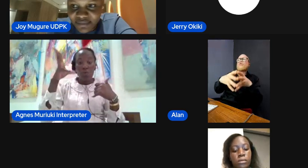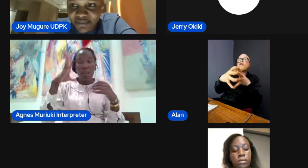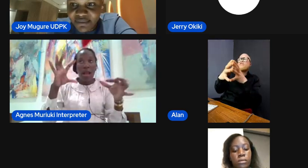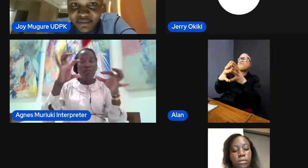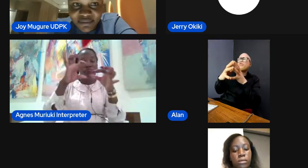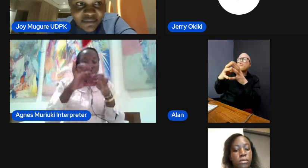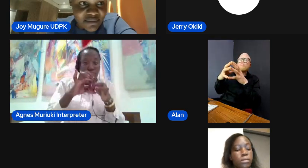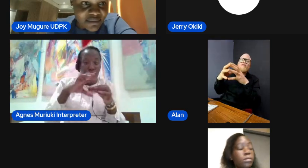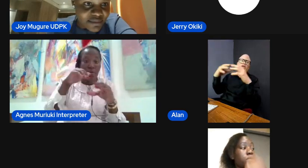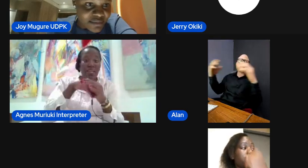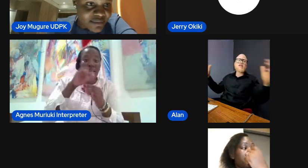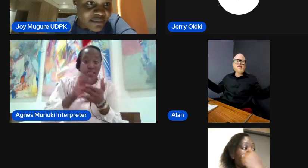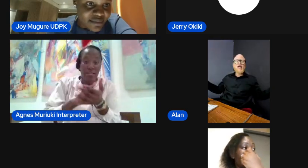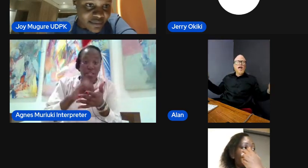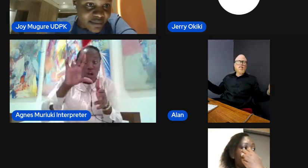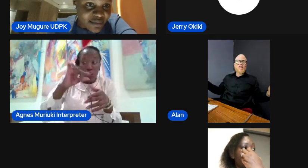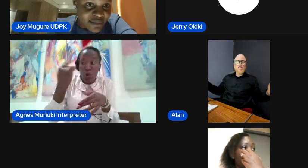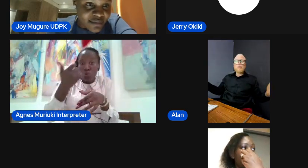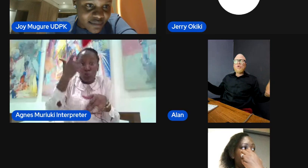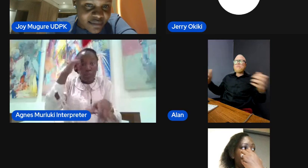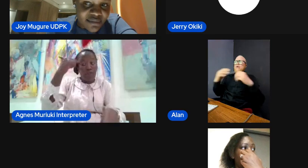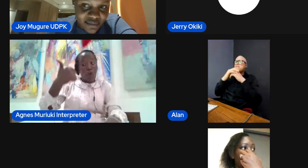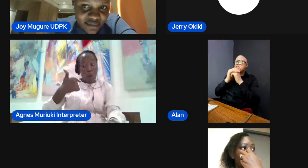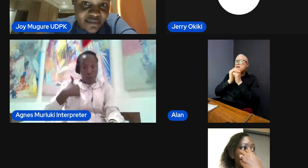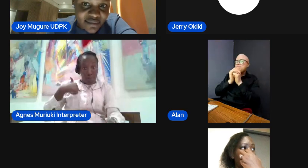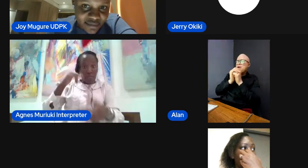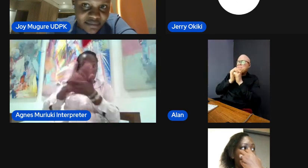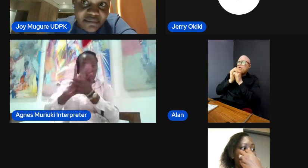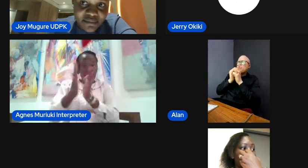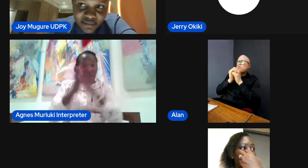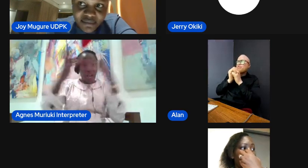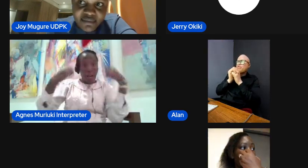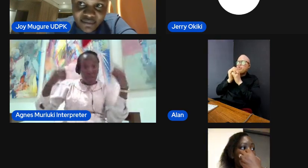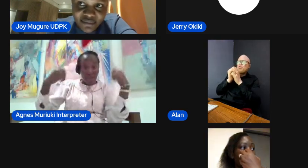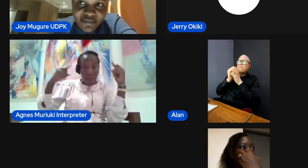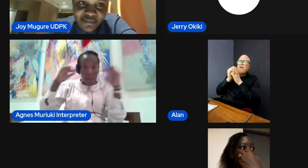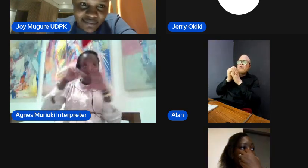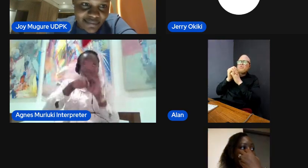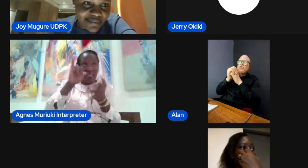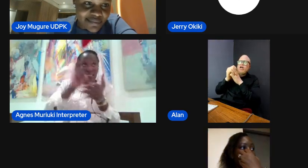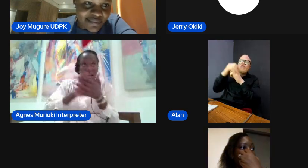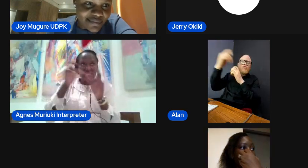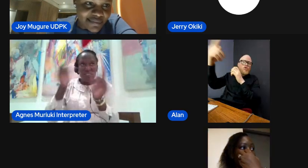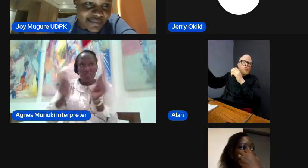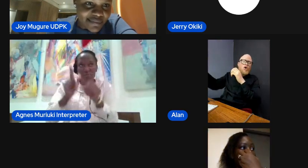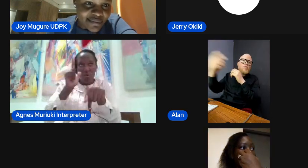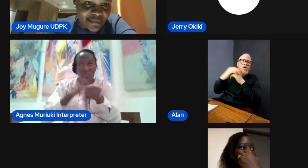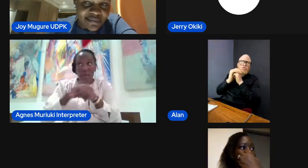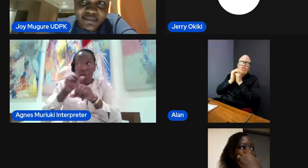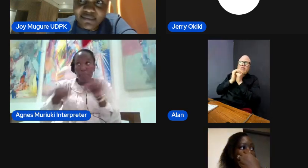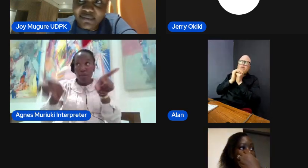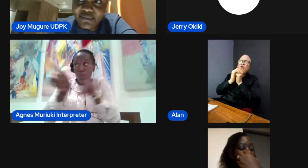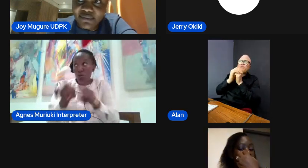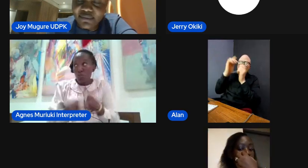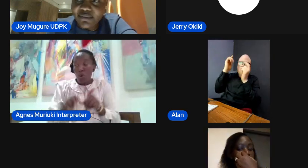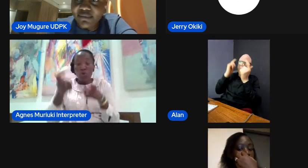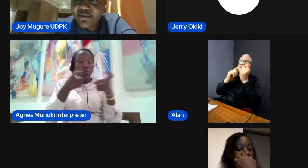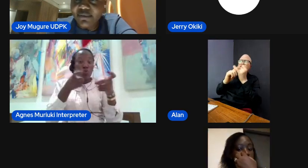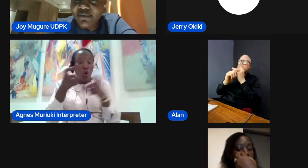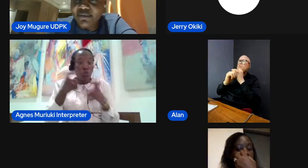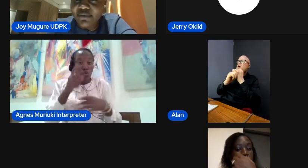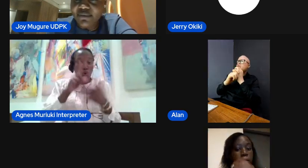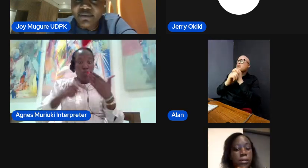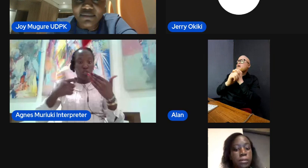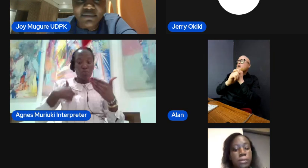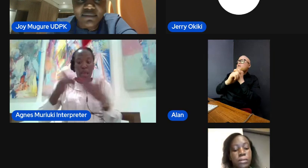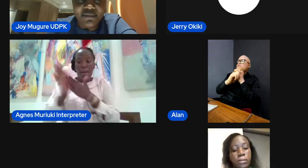Not only for you to be famous in that small moment, but also for you to be able to drive what you are passionate about. So, point